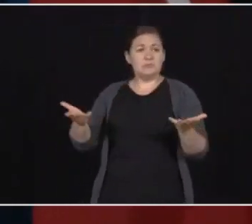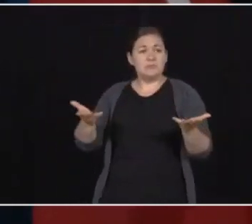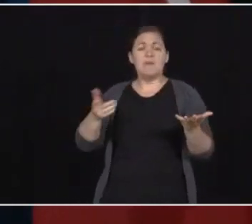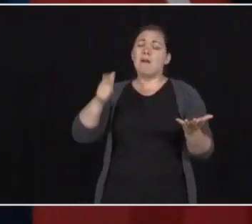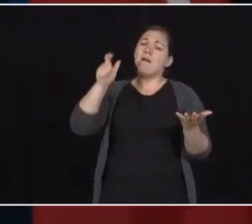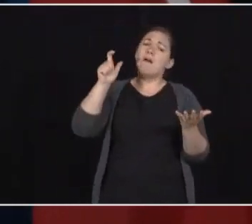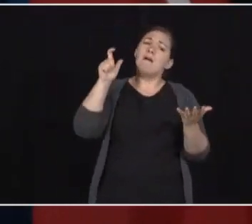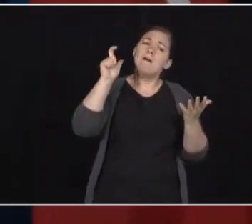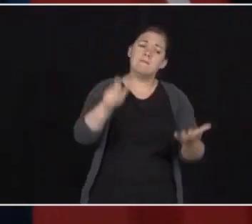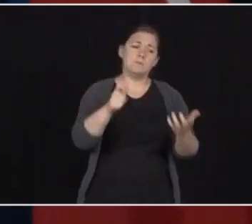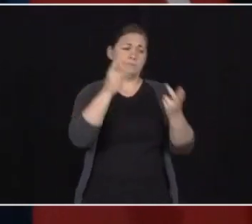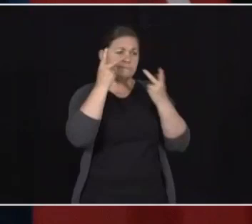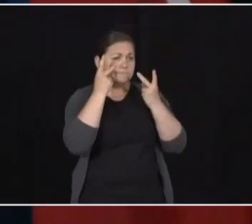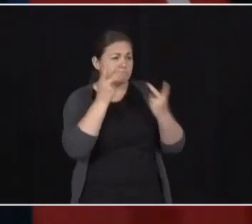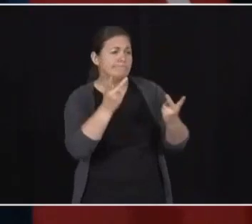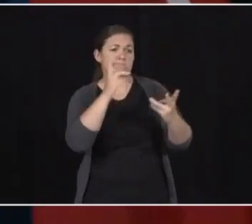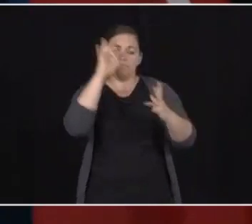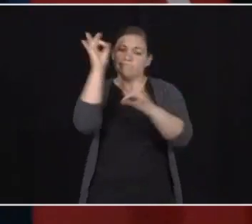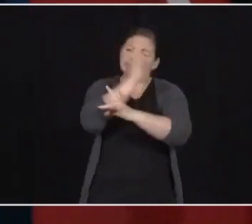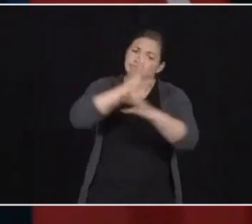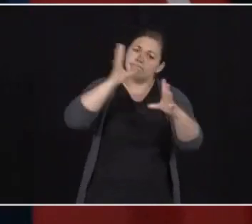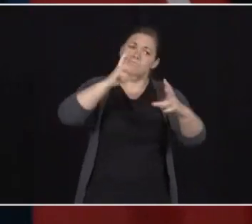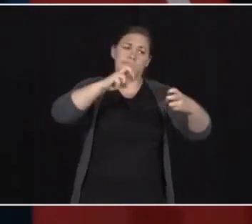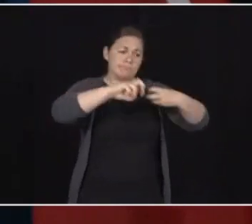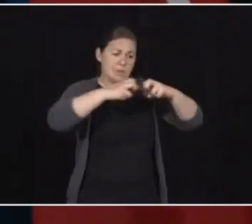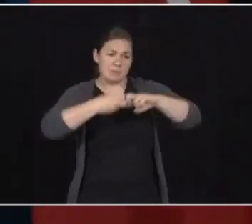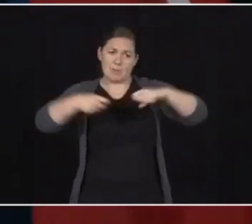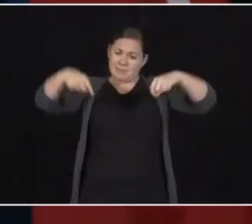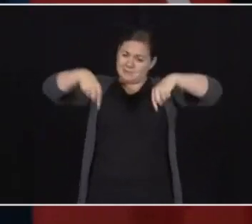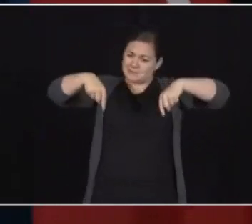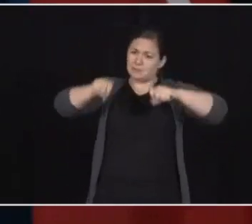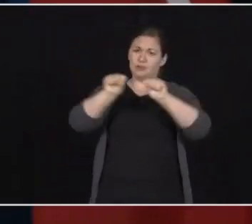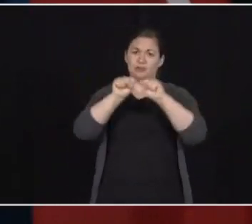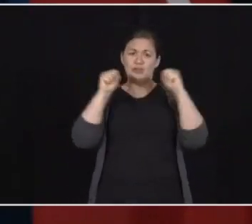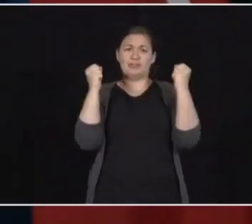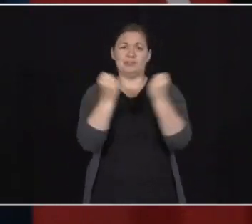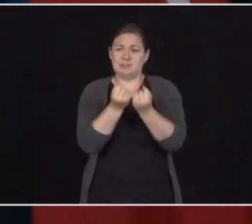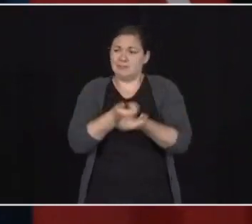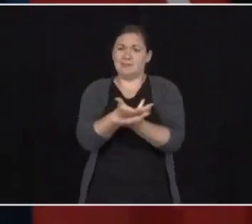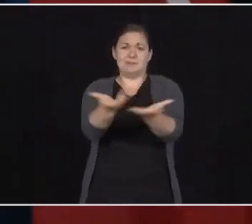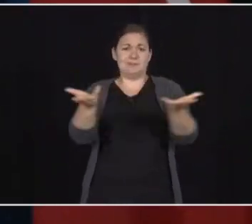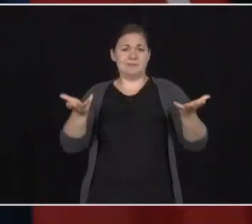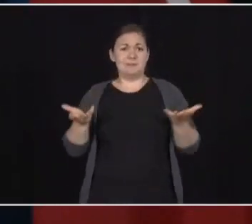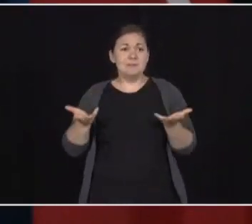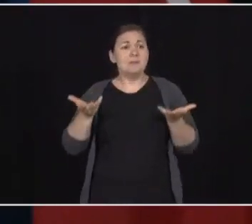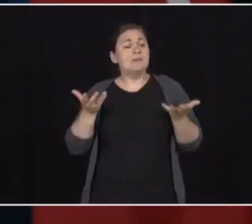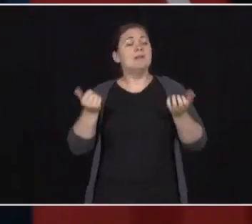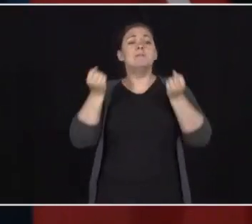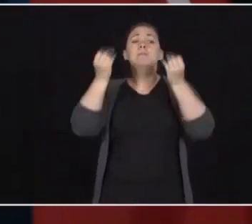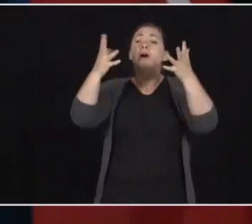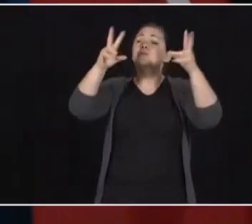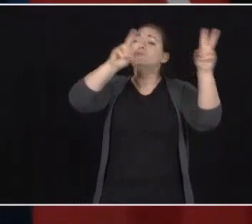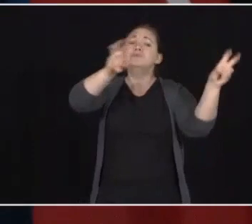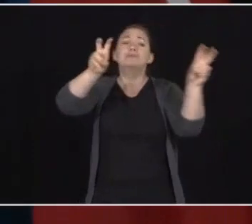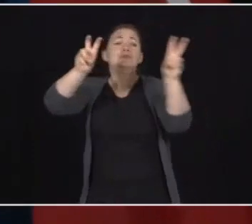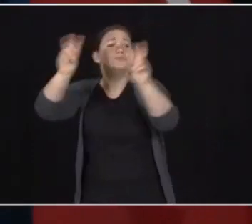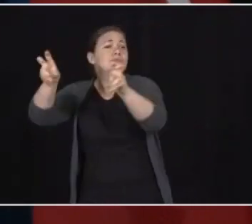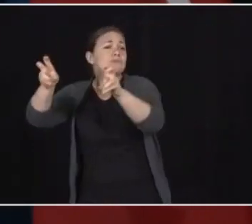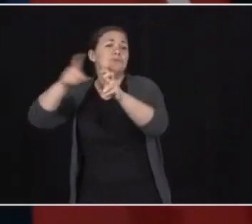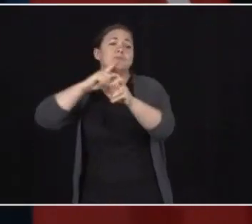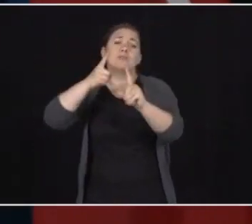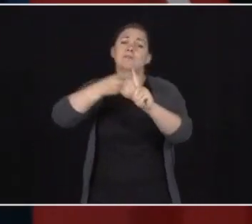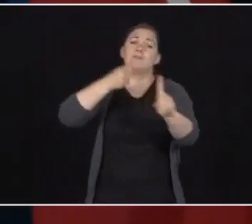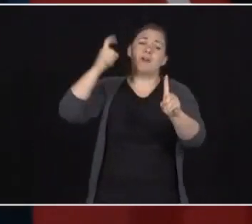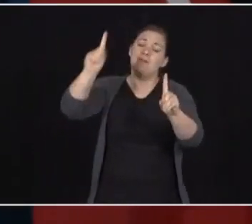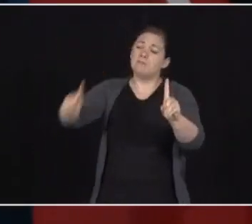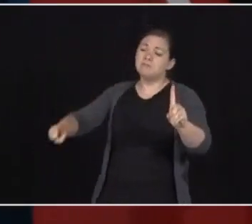most difficult problems we face as a society. And many of these issues are deeply rooted.